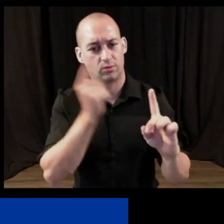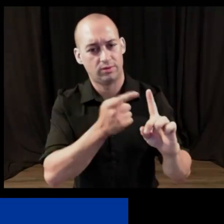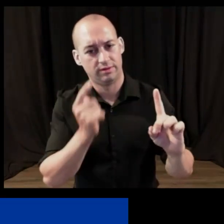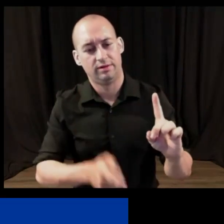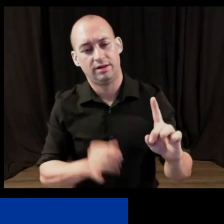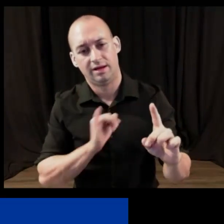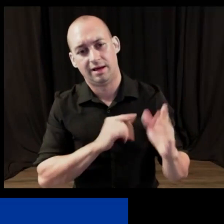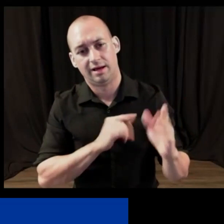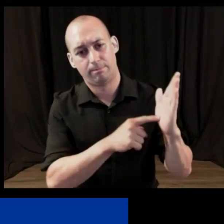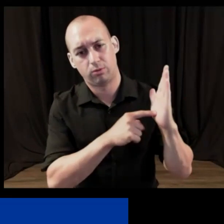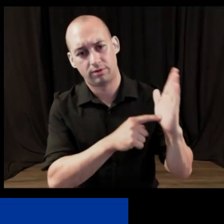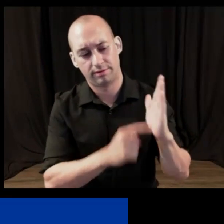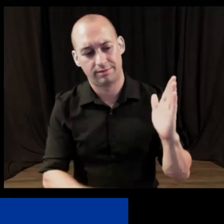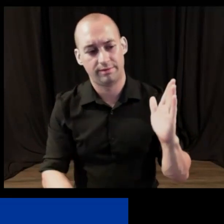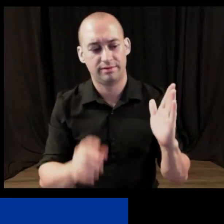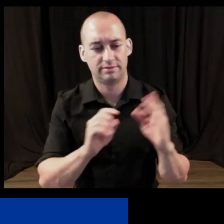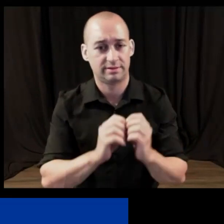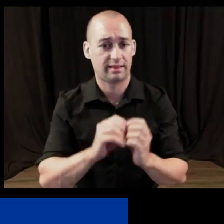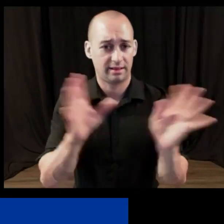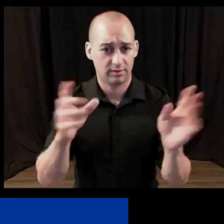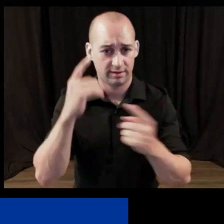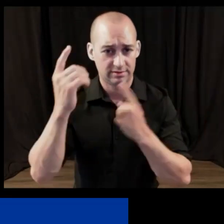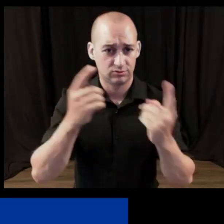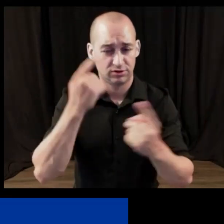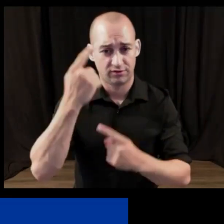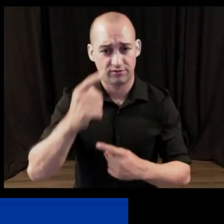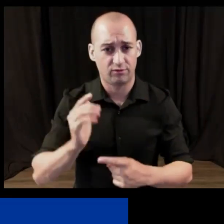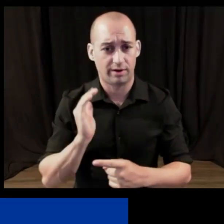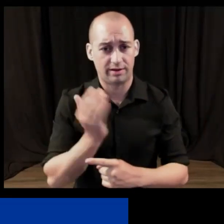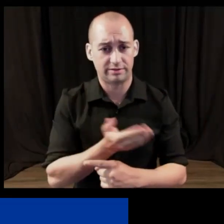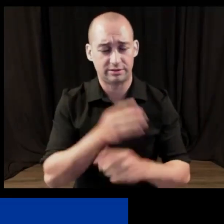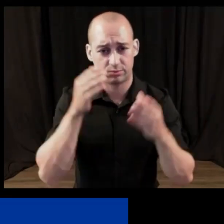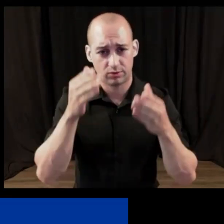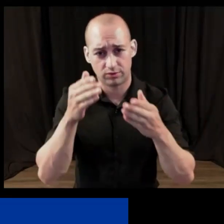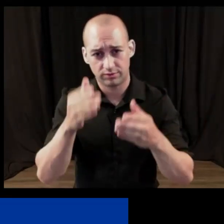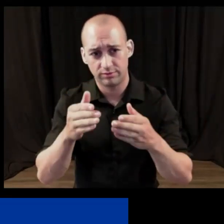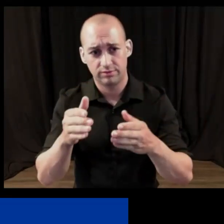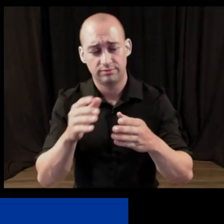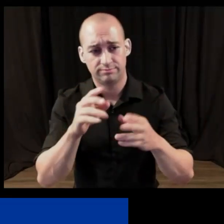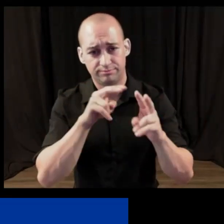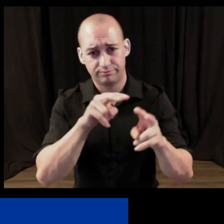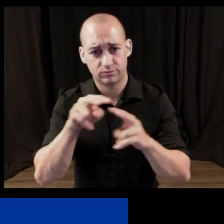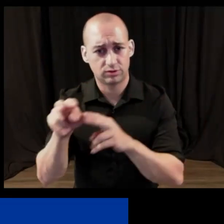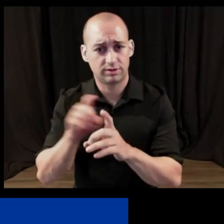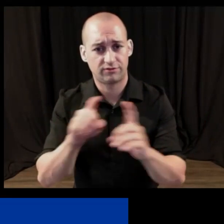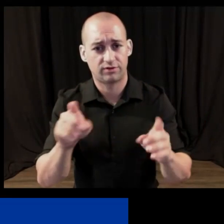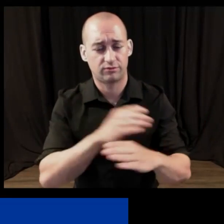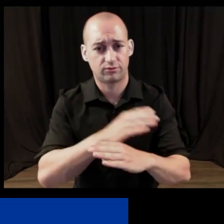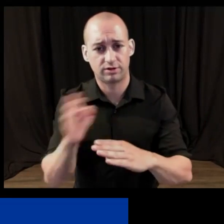out that this is clearly a consideration for us as we're looking at the range of services that people need in the home and the